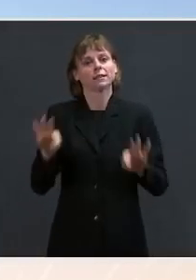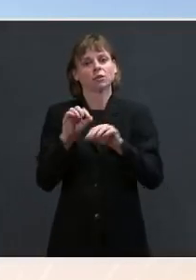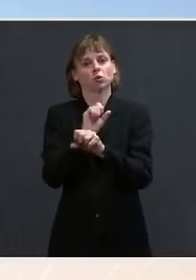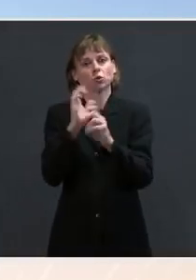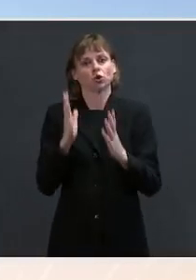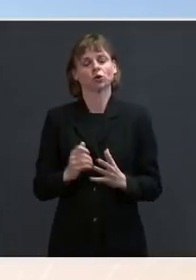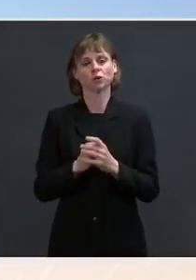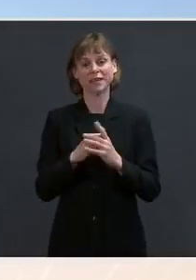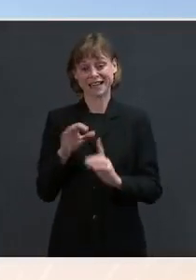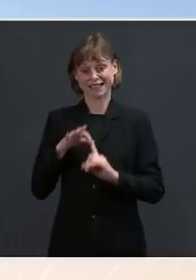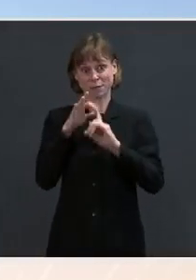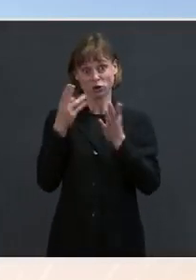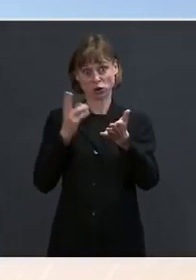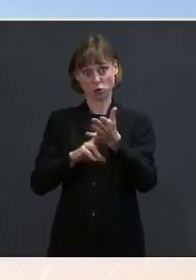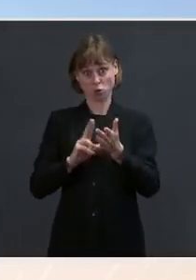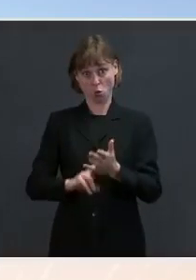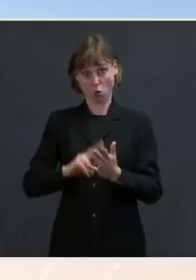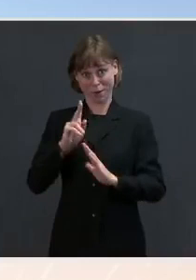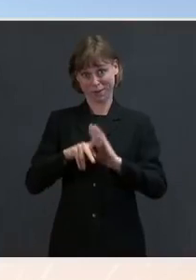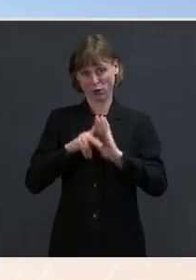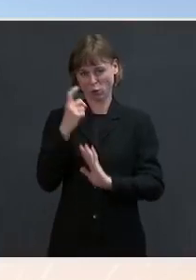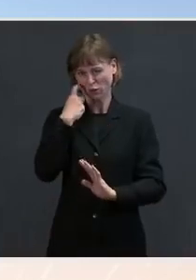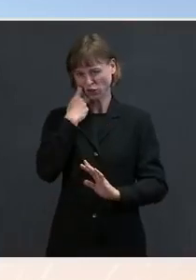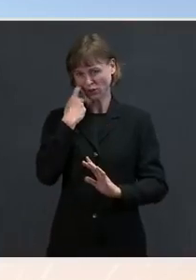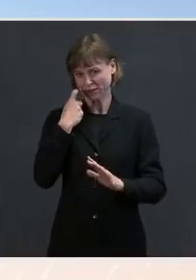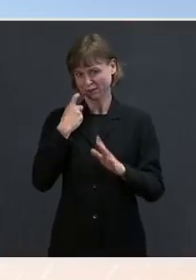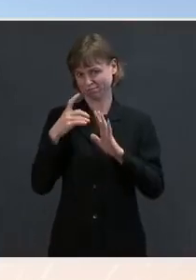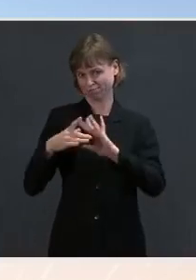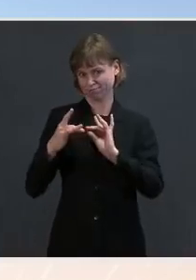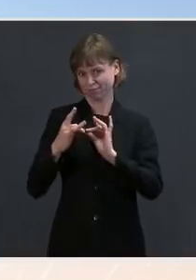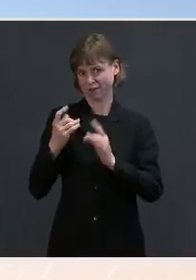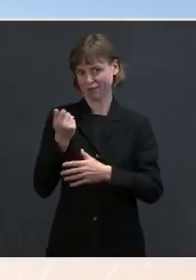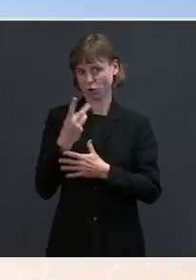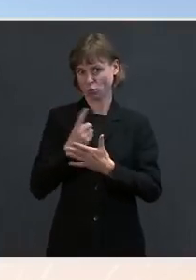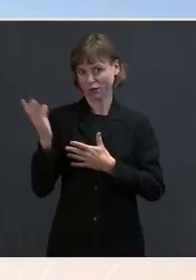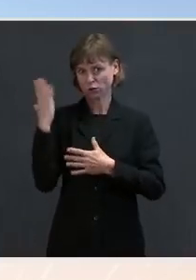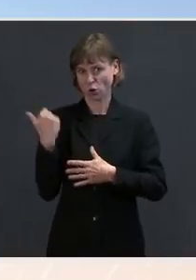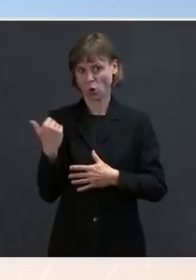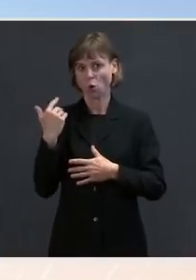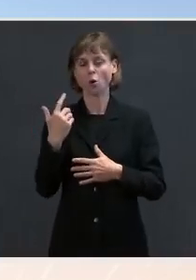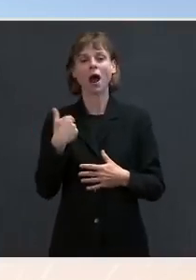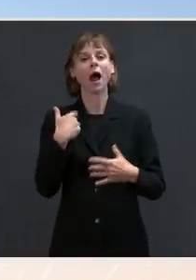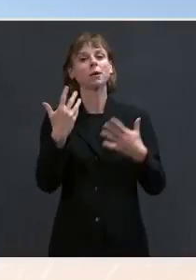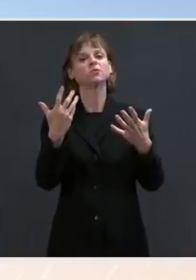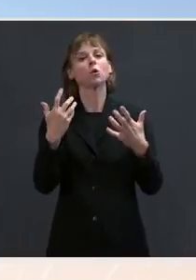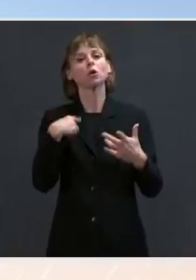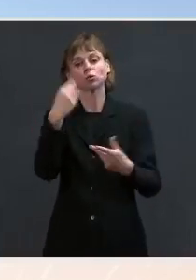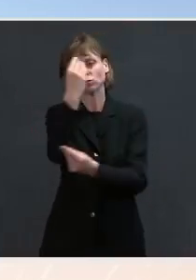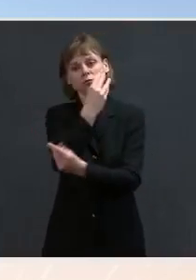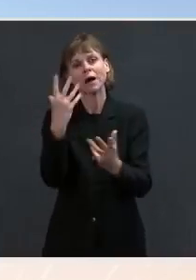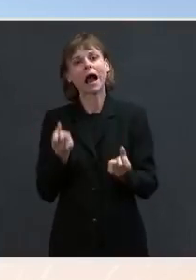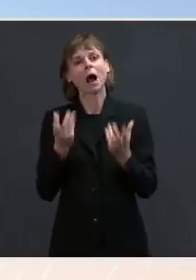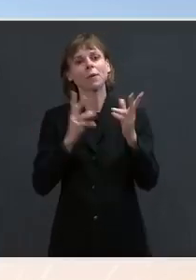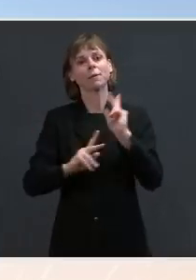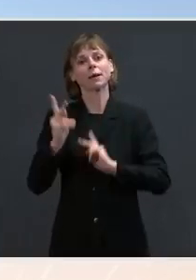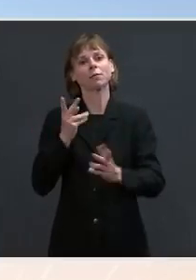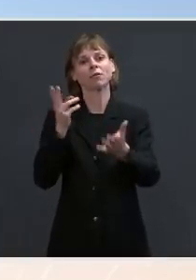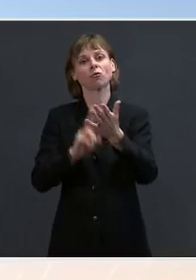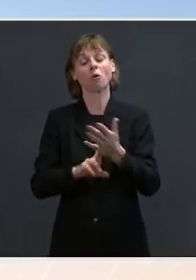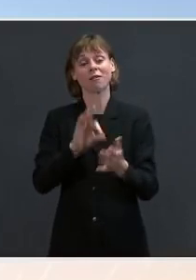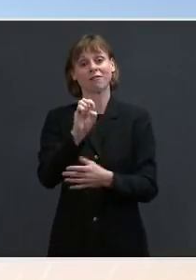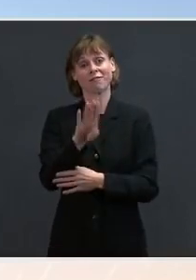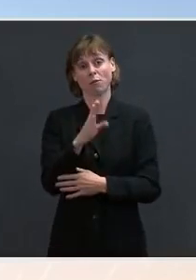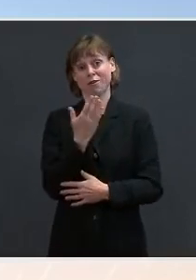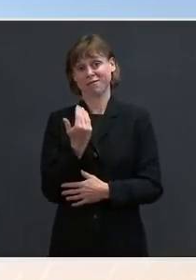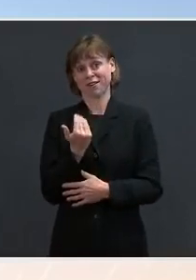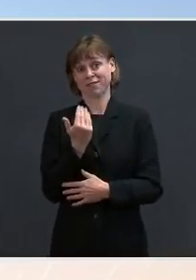about a couple of weeks ago, I have an update on that and the number of people who have enrolled. On February 15th, the Biden-Harris